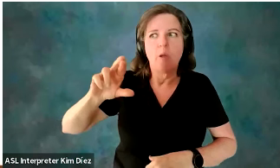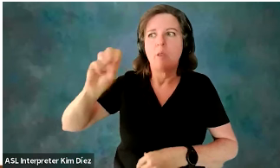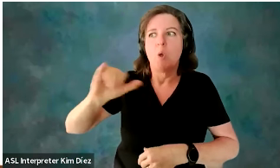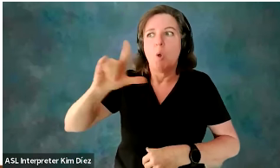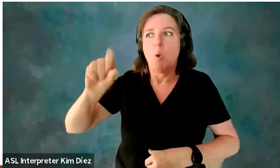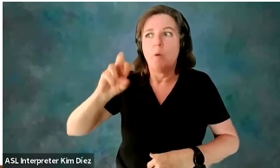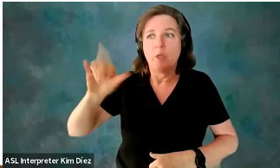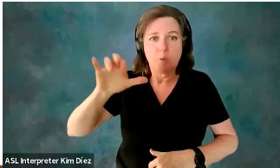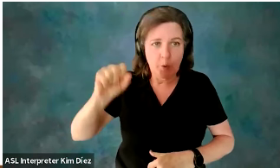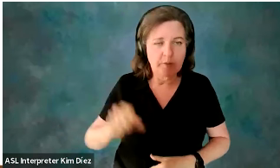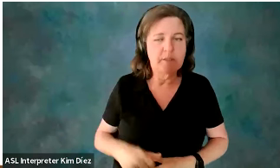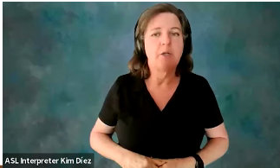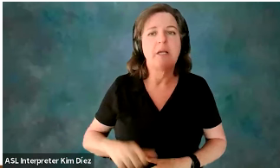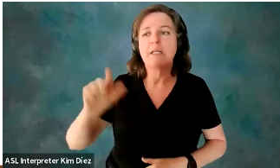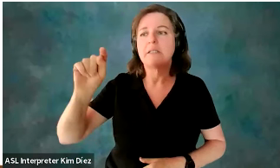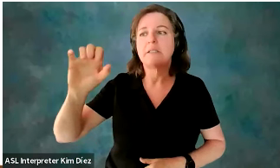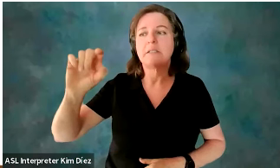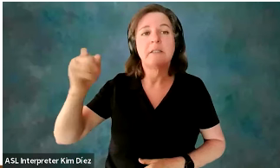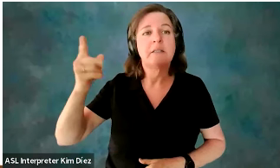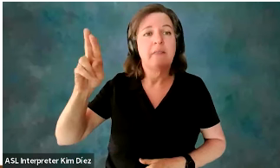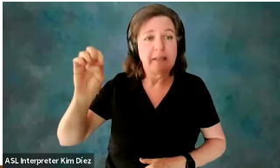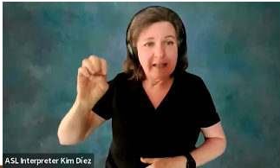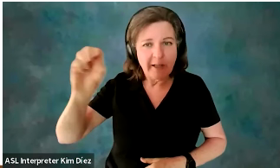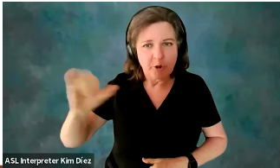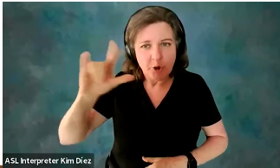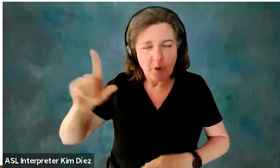the texture, and